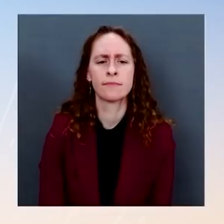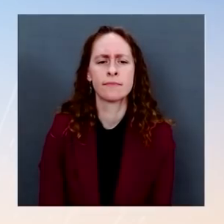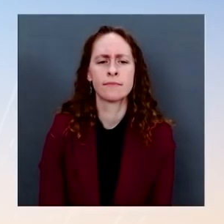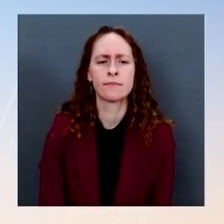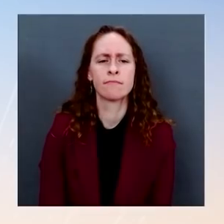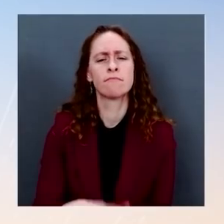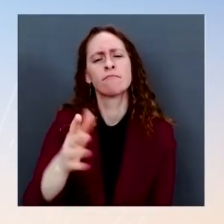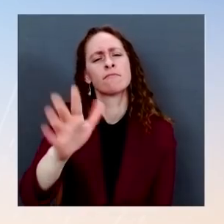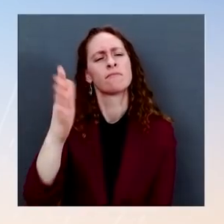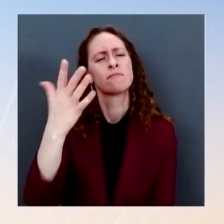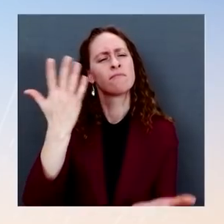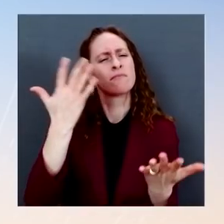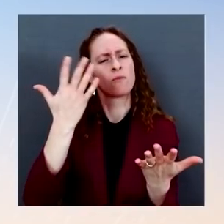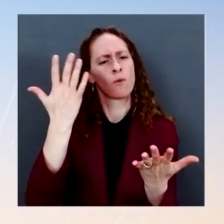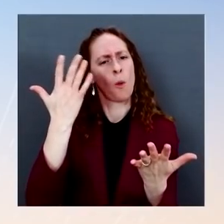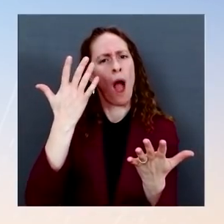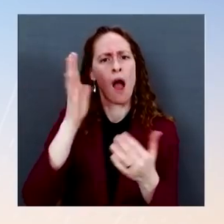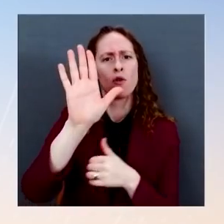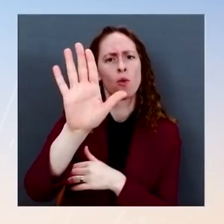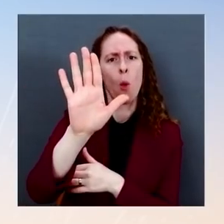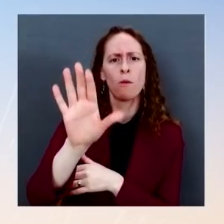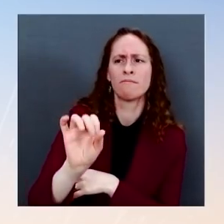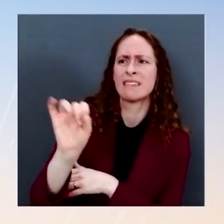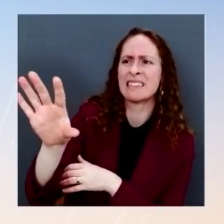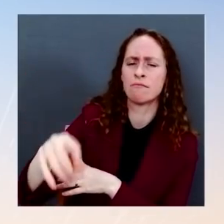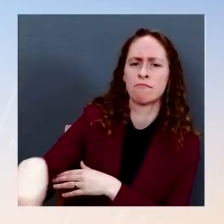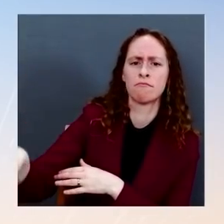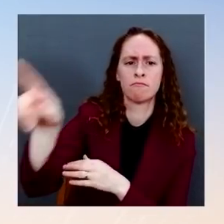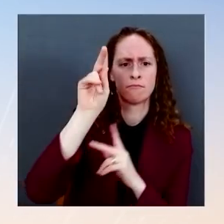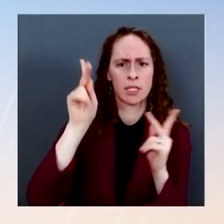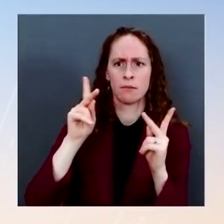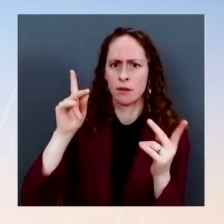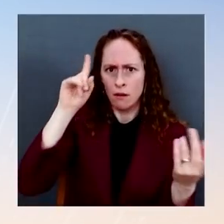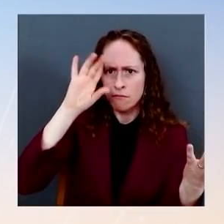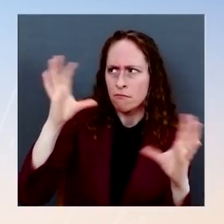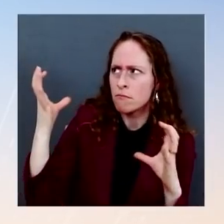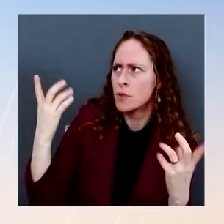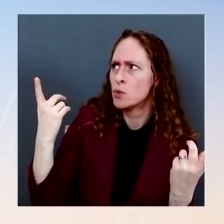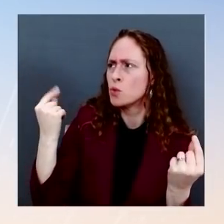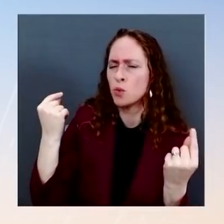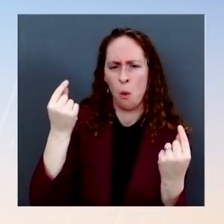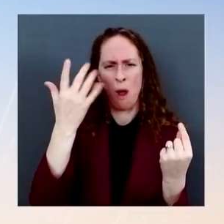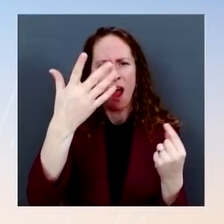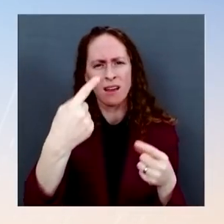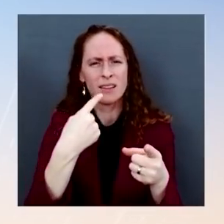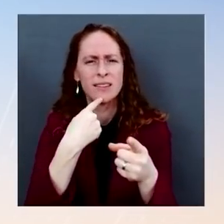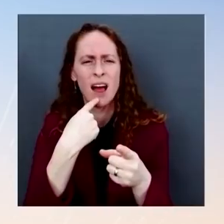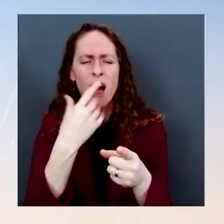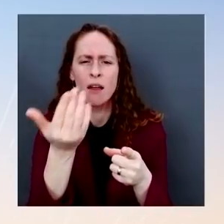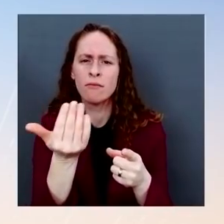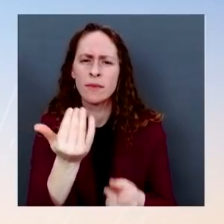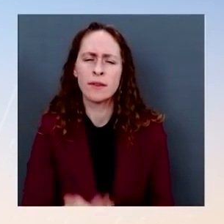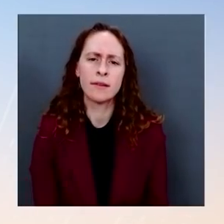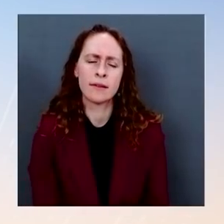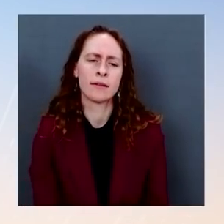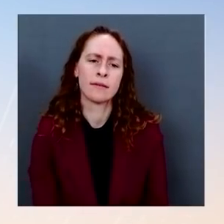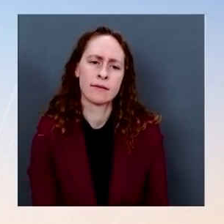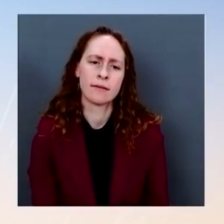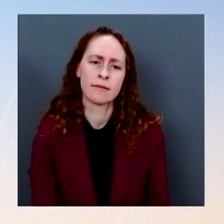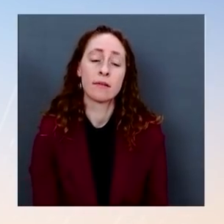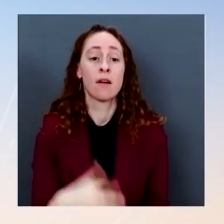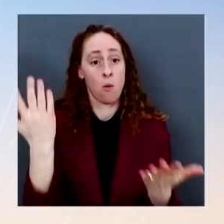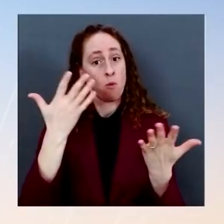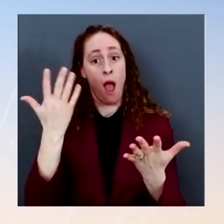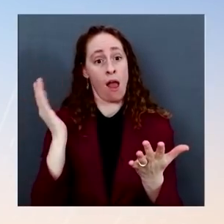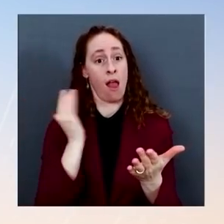like hell to get it done. And that would be his message, and January is an opportunity to do exactly that. Quickly on Ukraine. Yes. The State